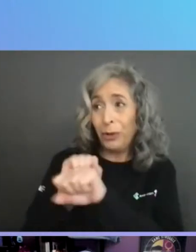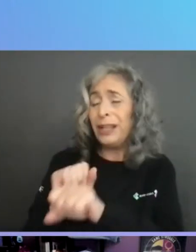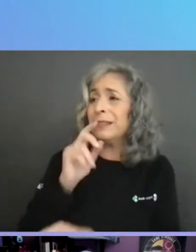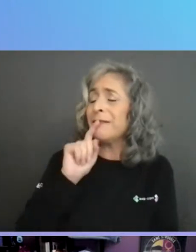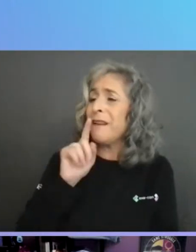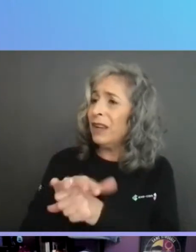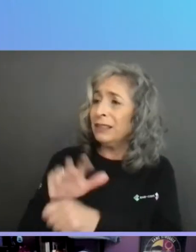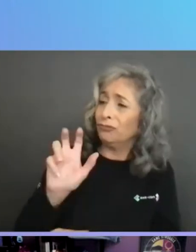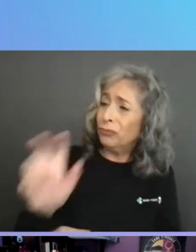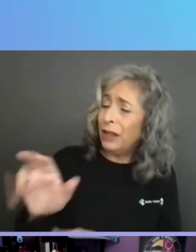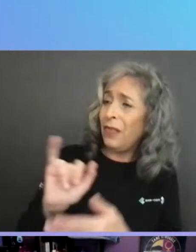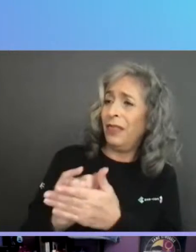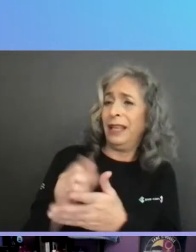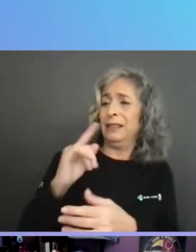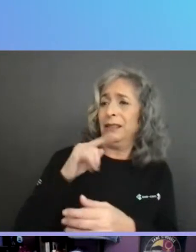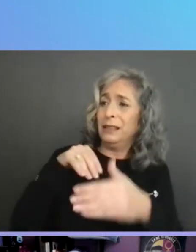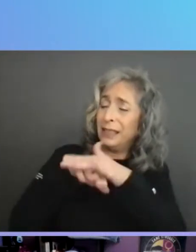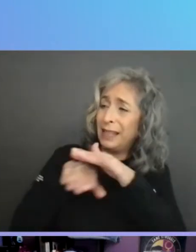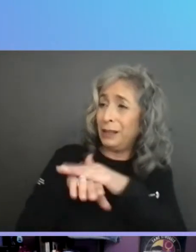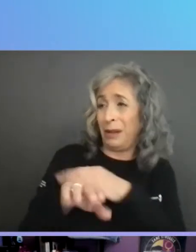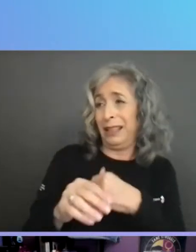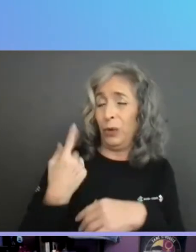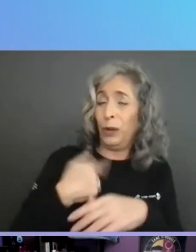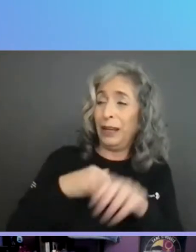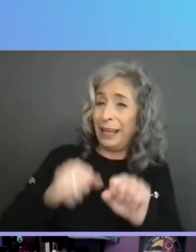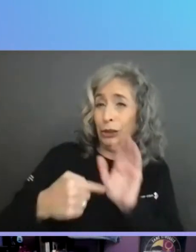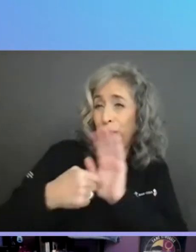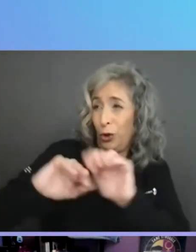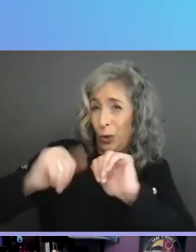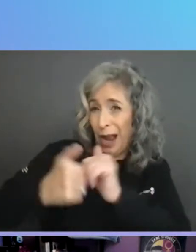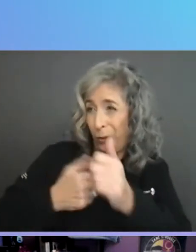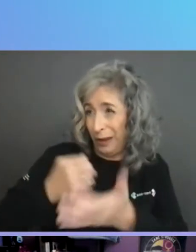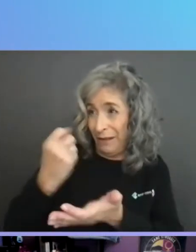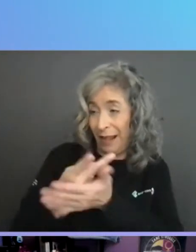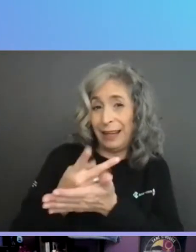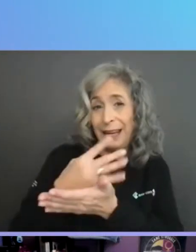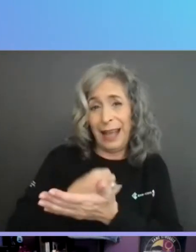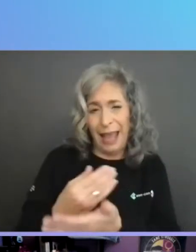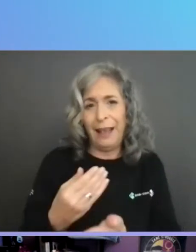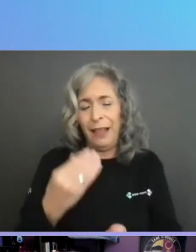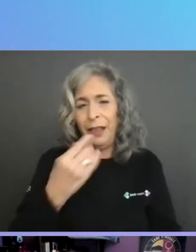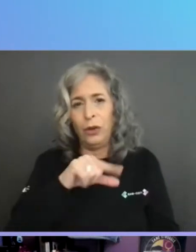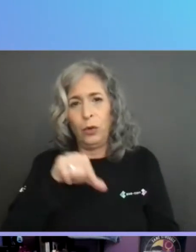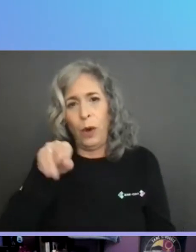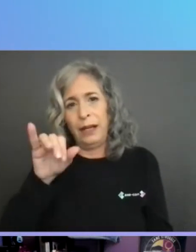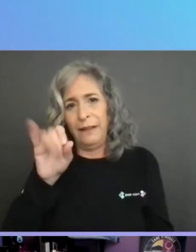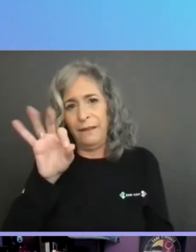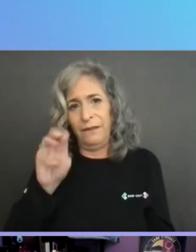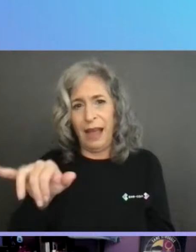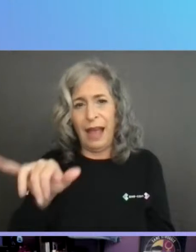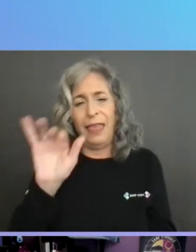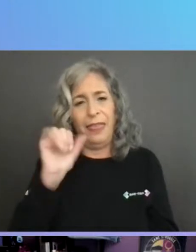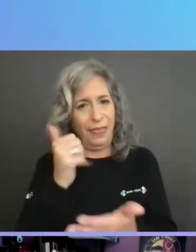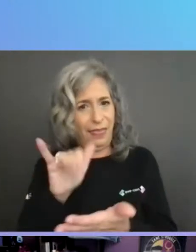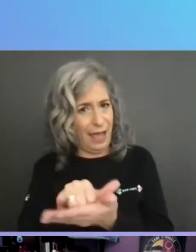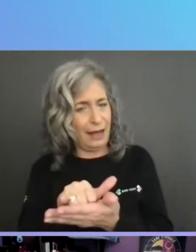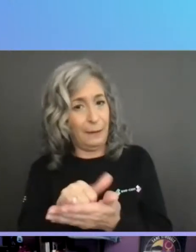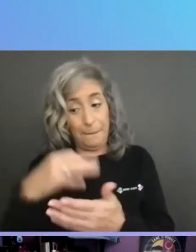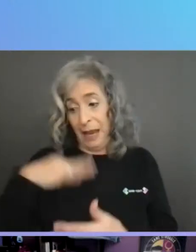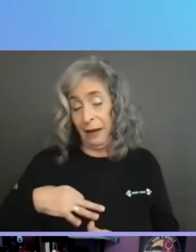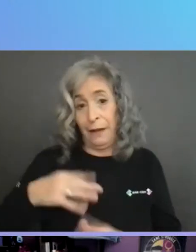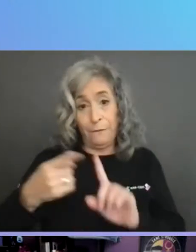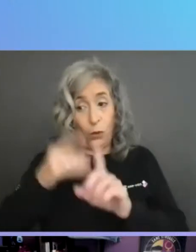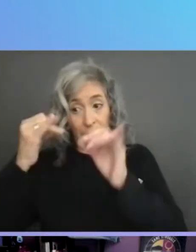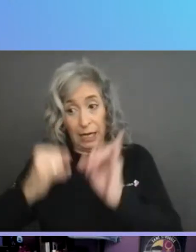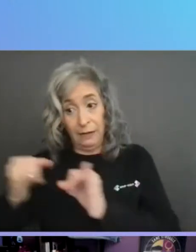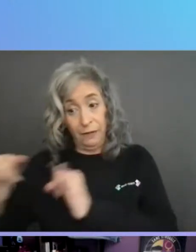invested, our company is invested, and we can show you how we can validate and quantify that. So it can be a benefit both to the